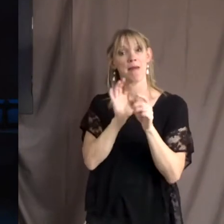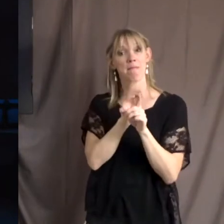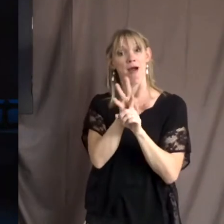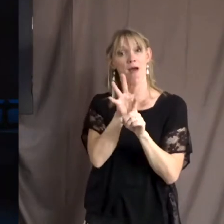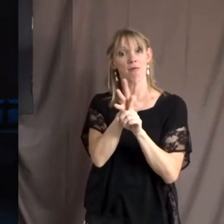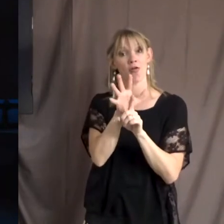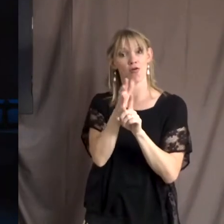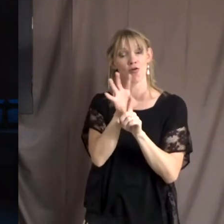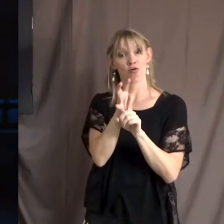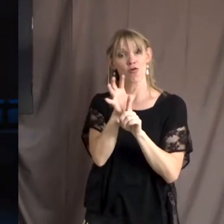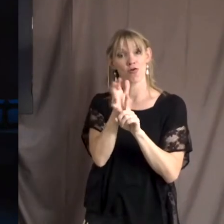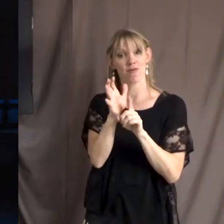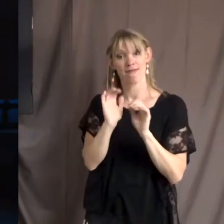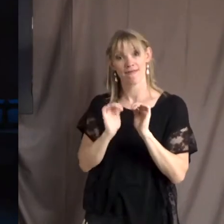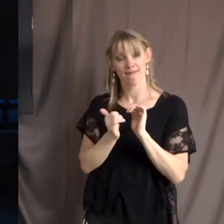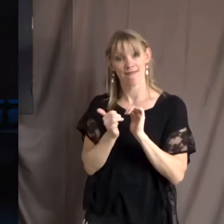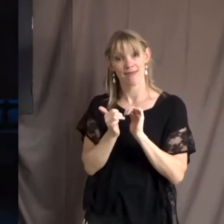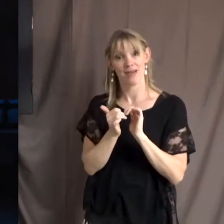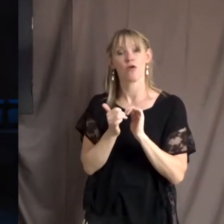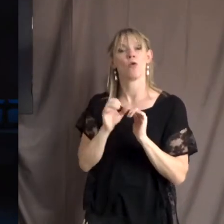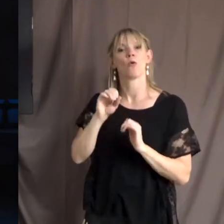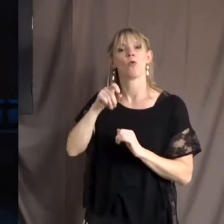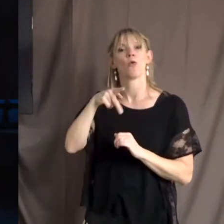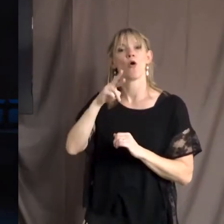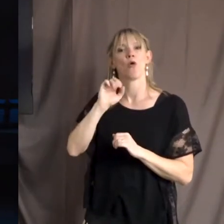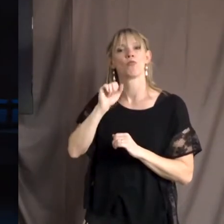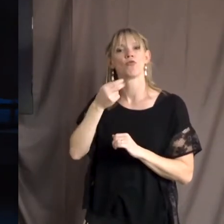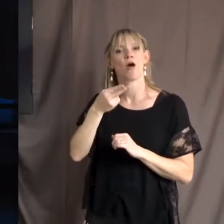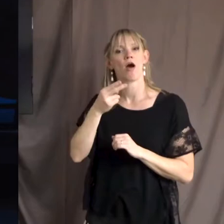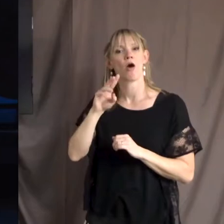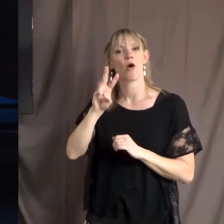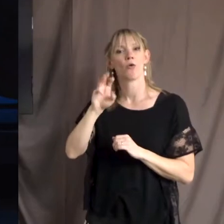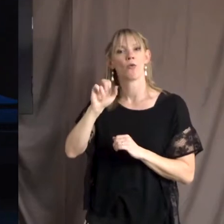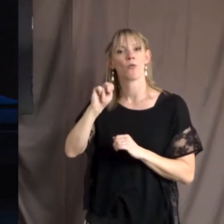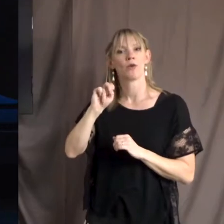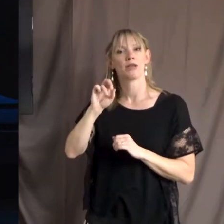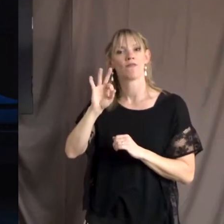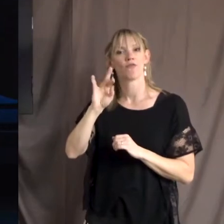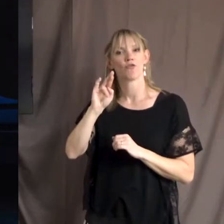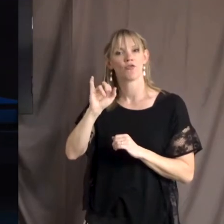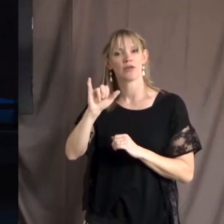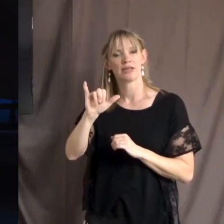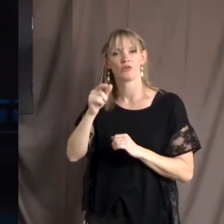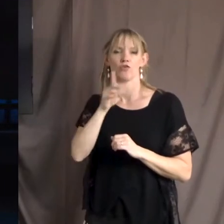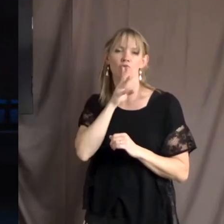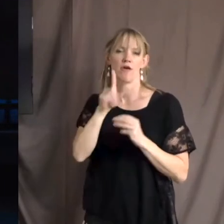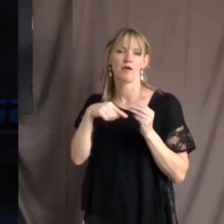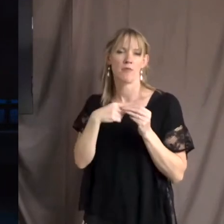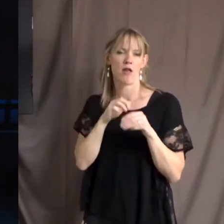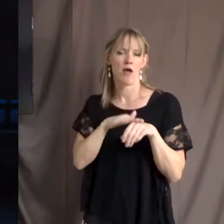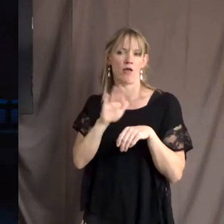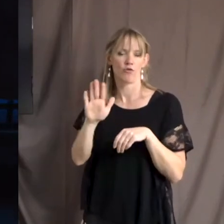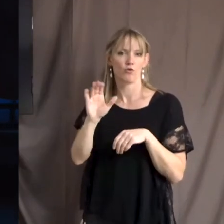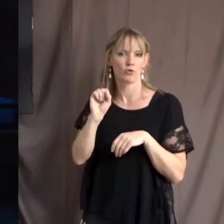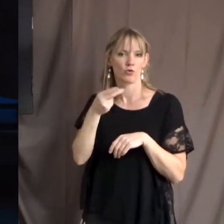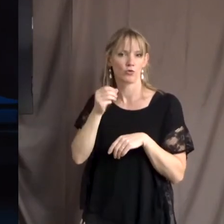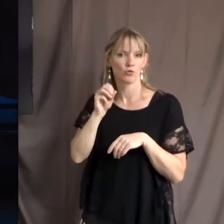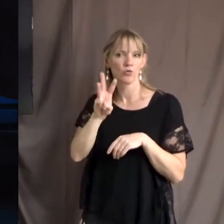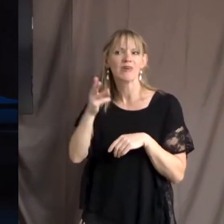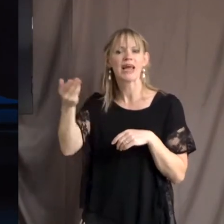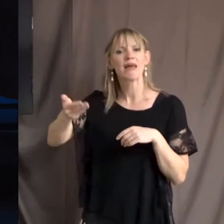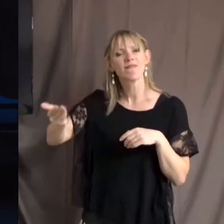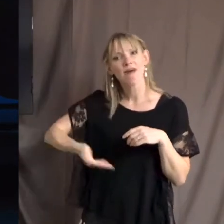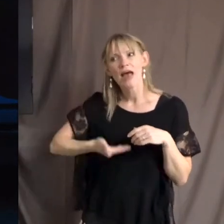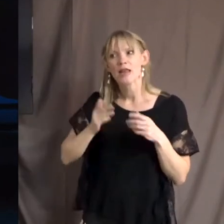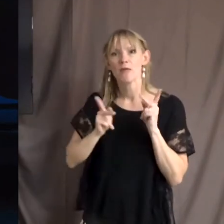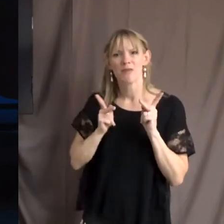mostly through the wonderful work of the great Oprah Winfrey, who talked about these on her talk show and invited people to begin